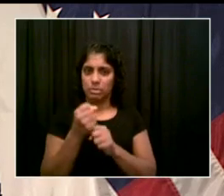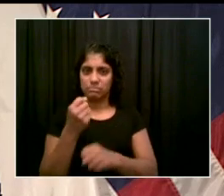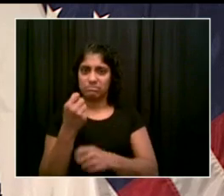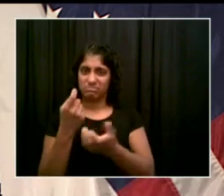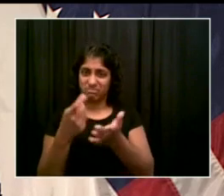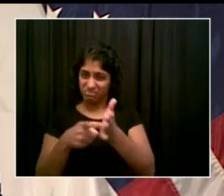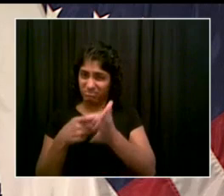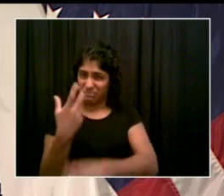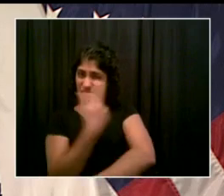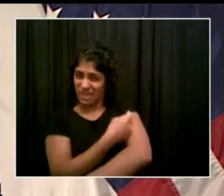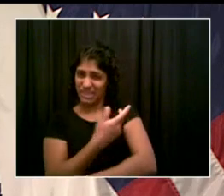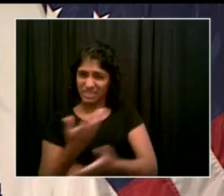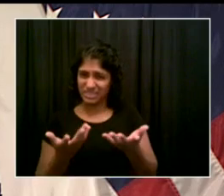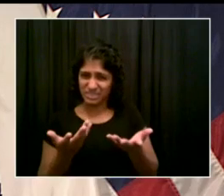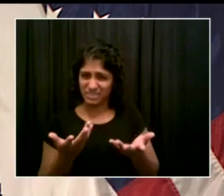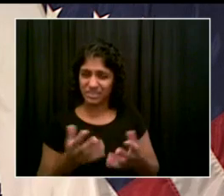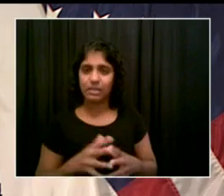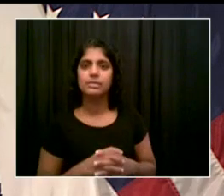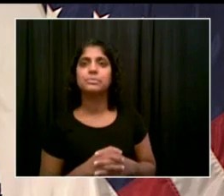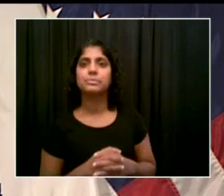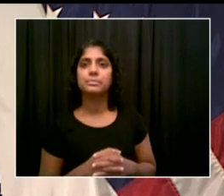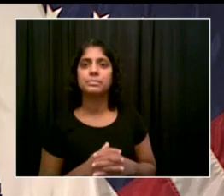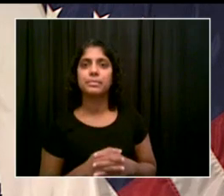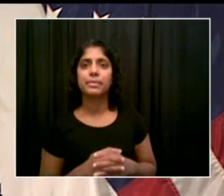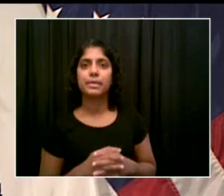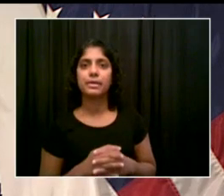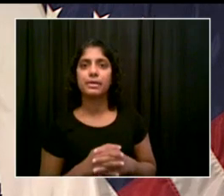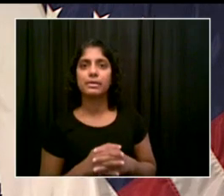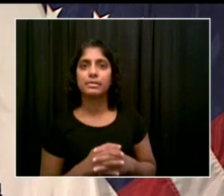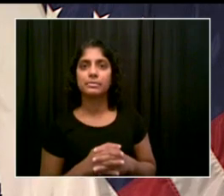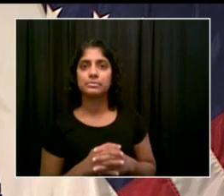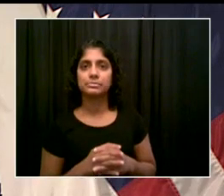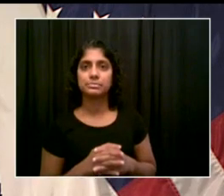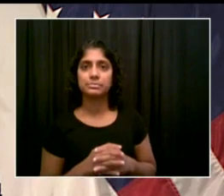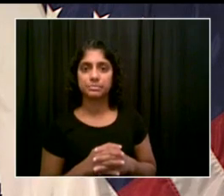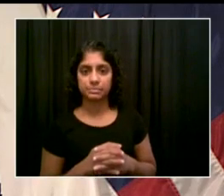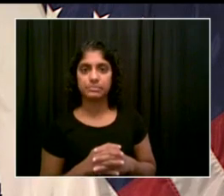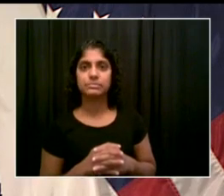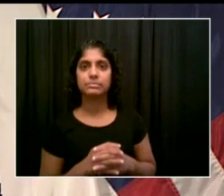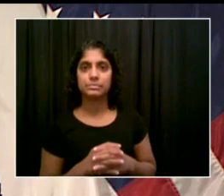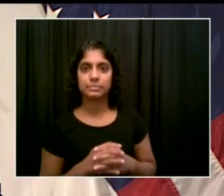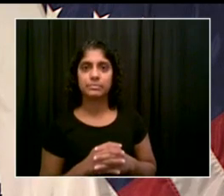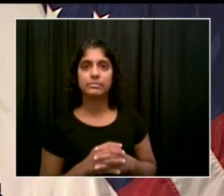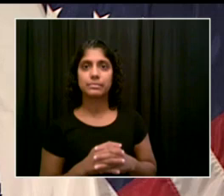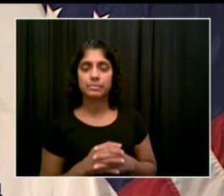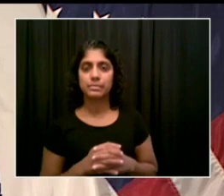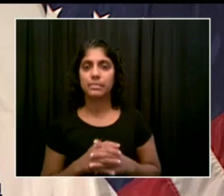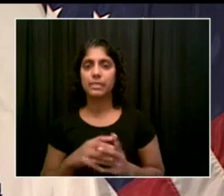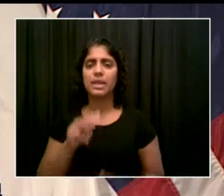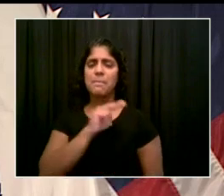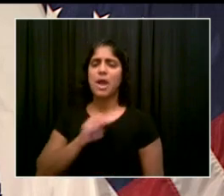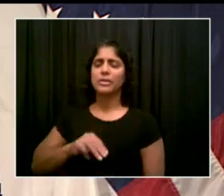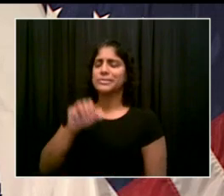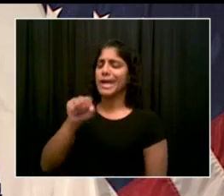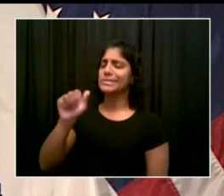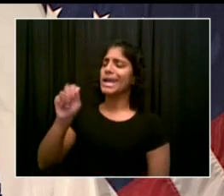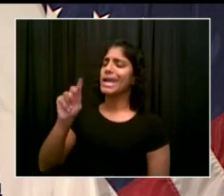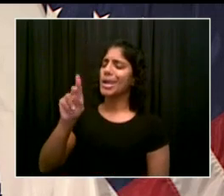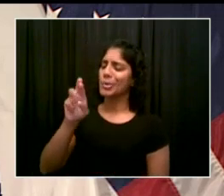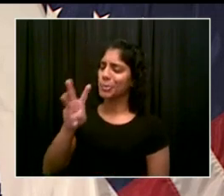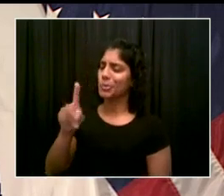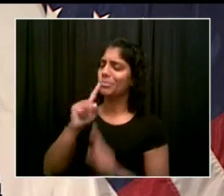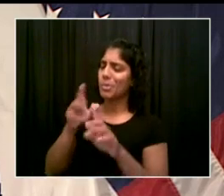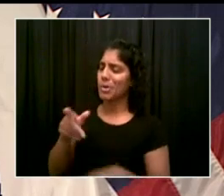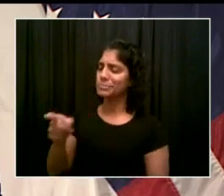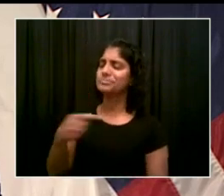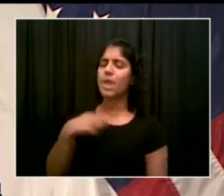anyone. We are going and upping the ante here. We're starting up the ladder. Up to